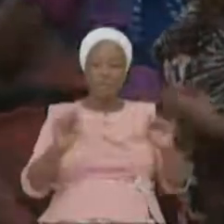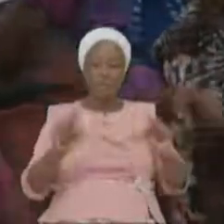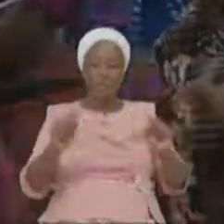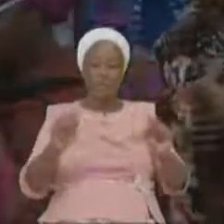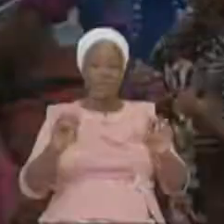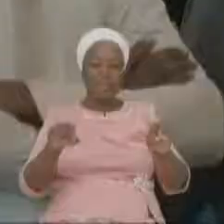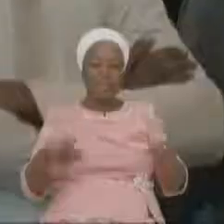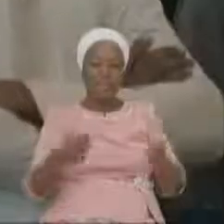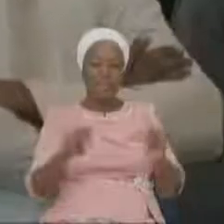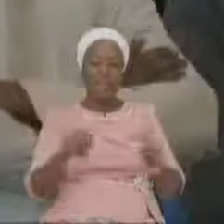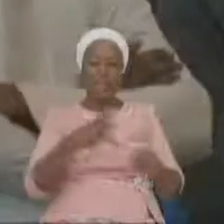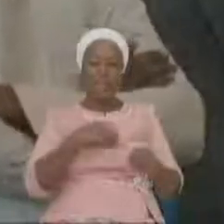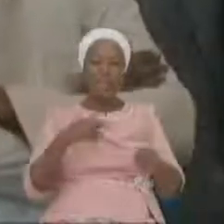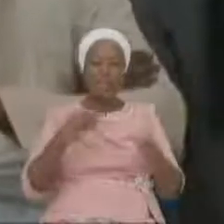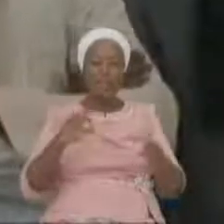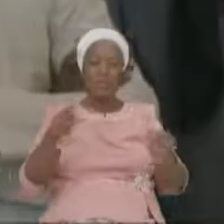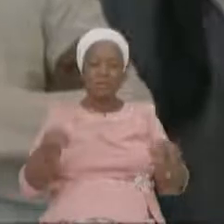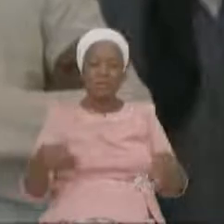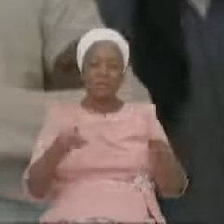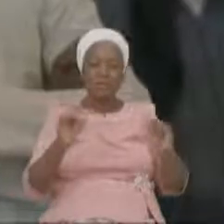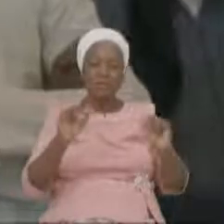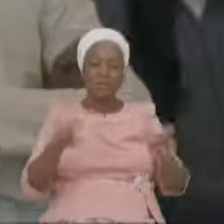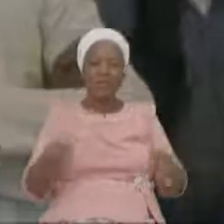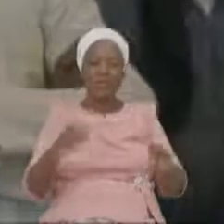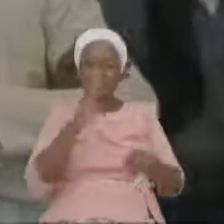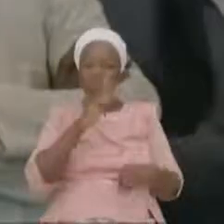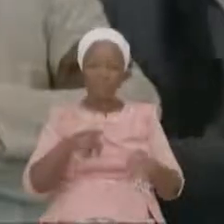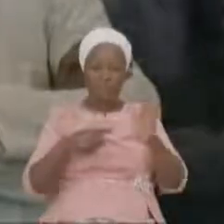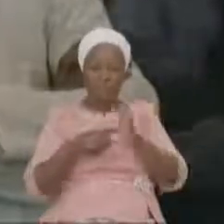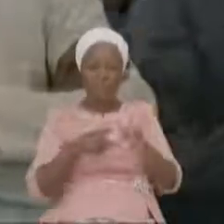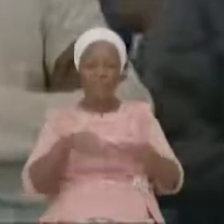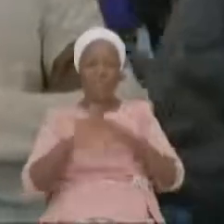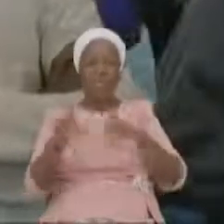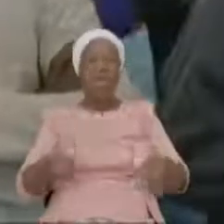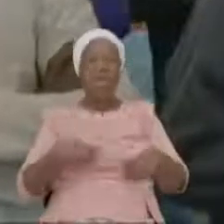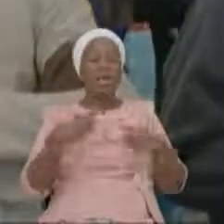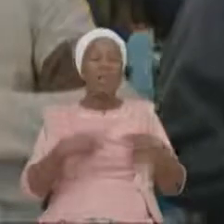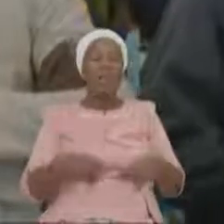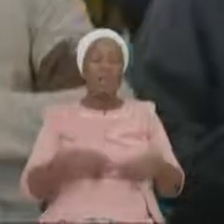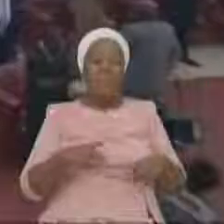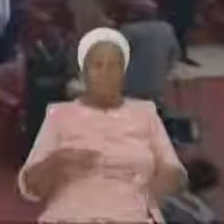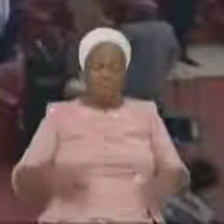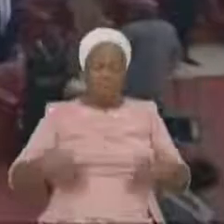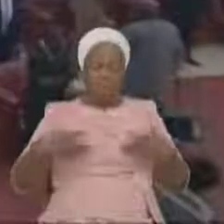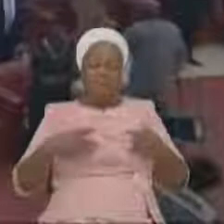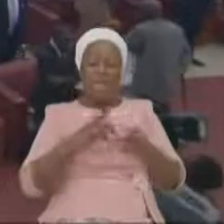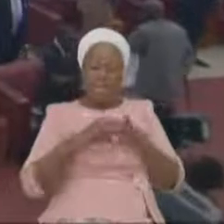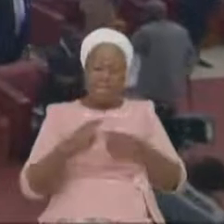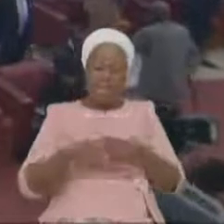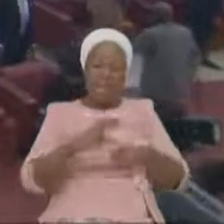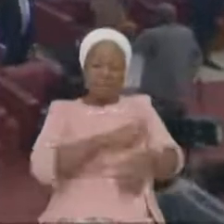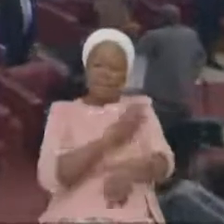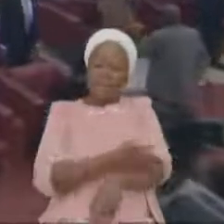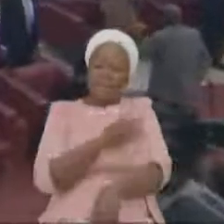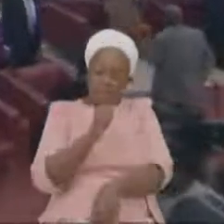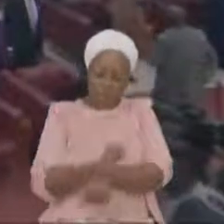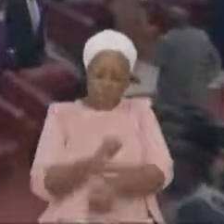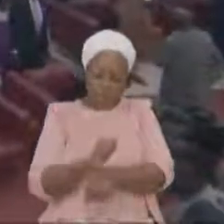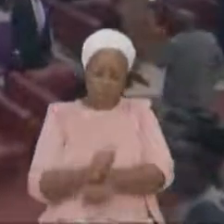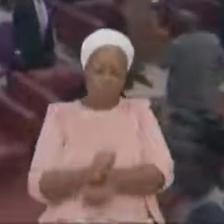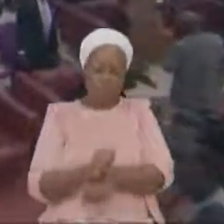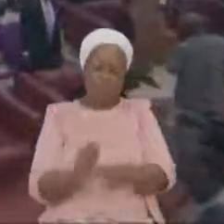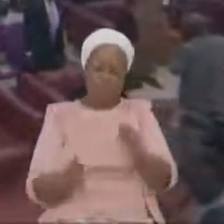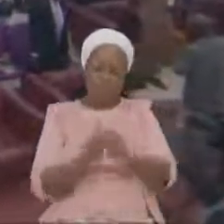will be manifested in your life. Mighty works, greater works, great works of